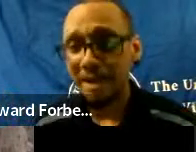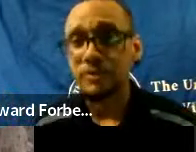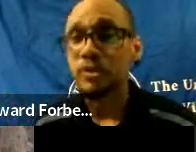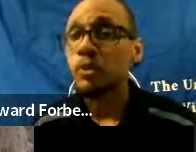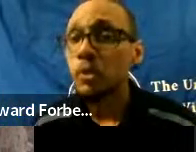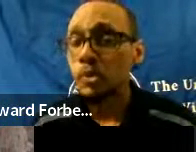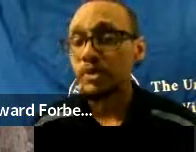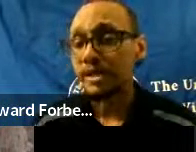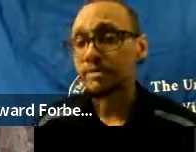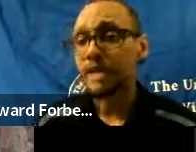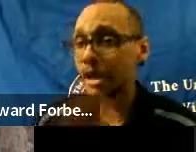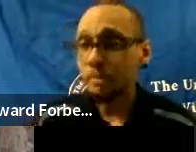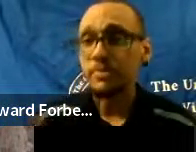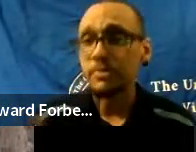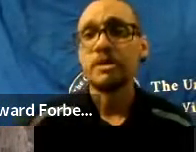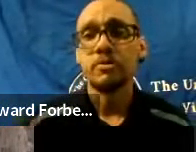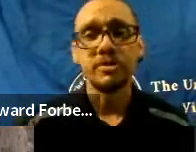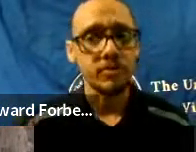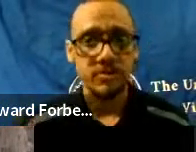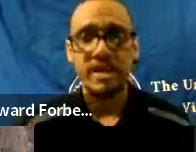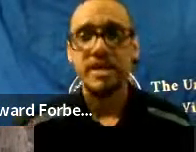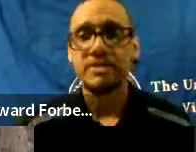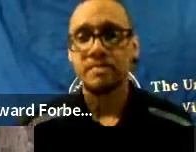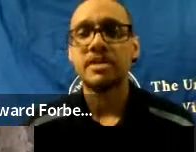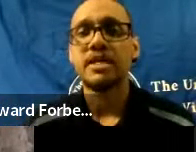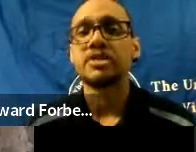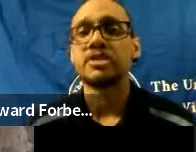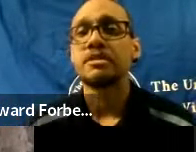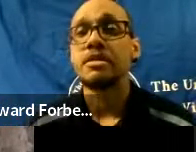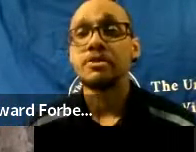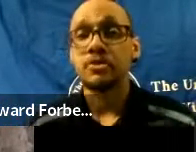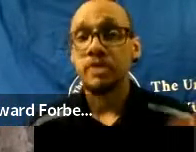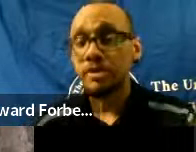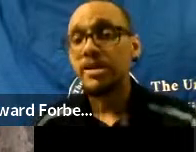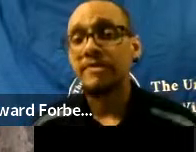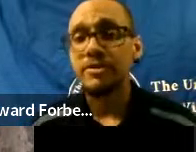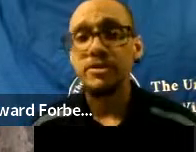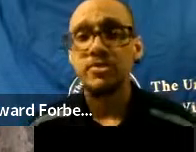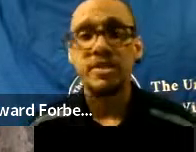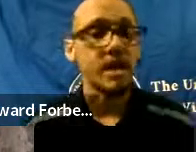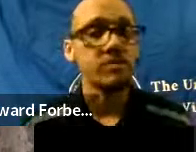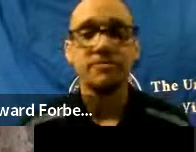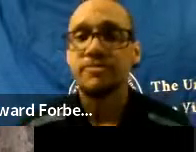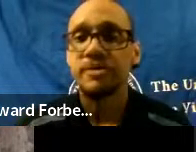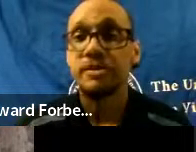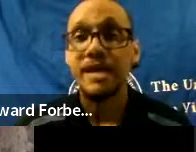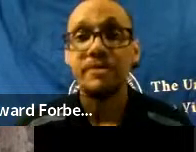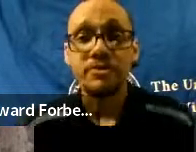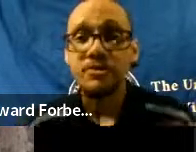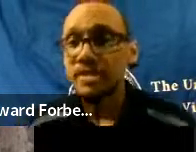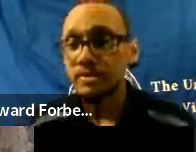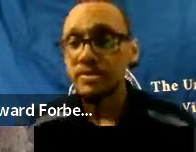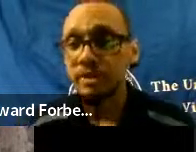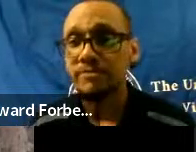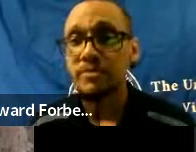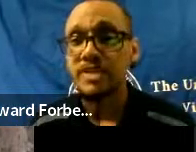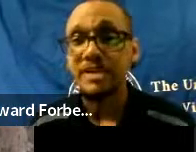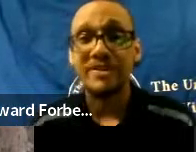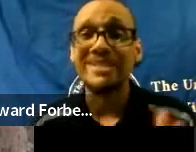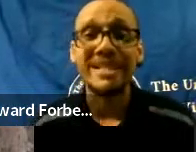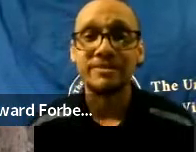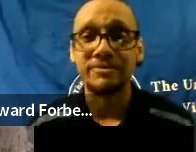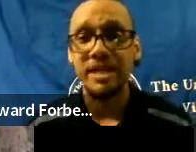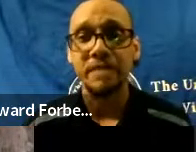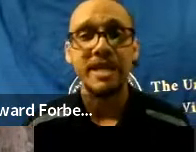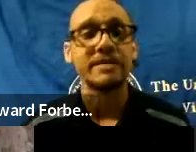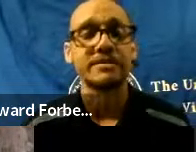very impactful tool that could help with your science communication. So here we have our students out in the field, and they're using their smartphones